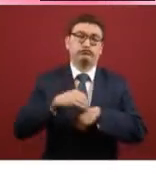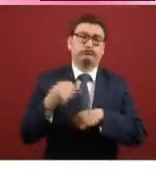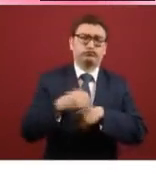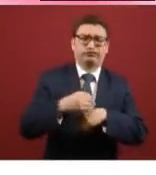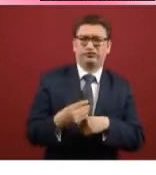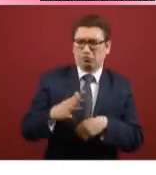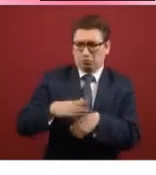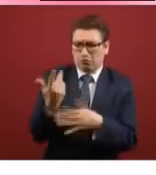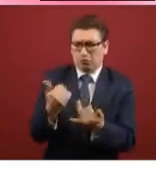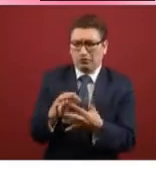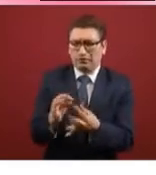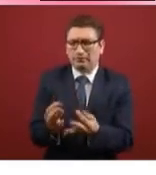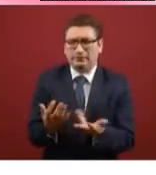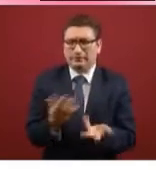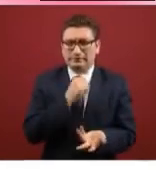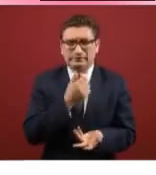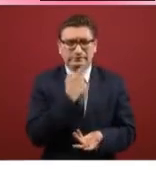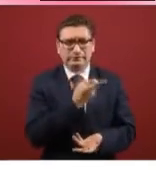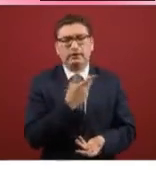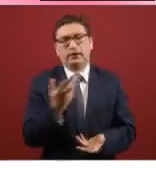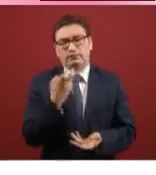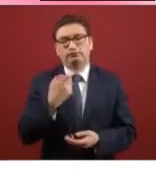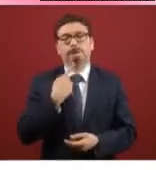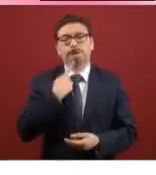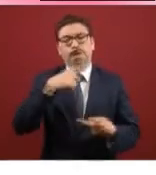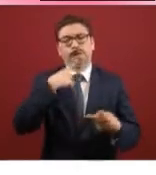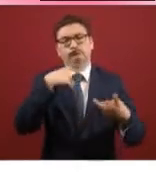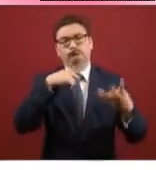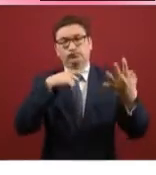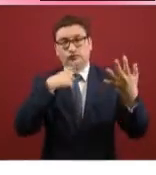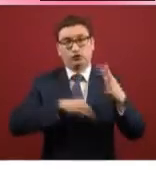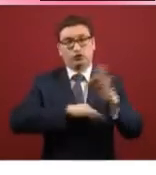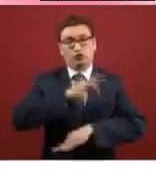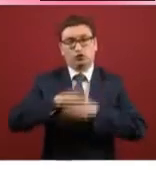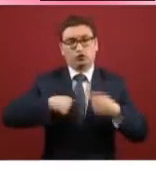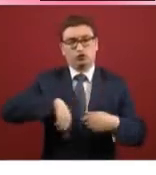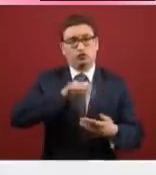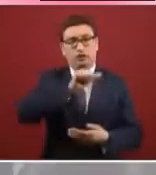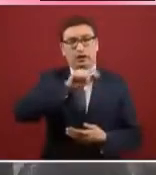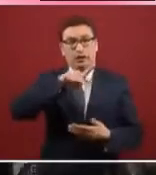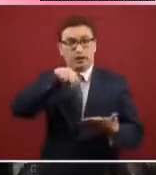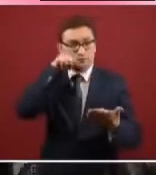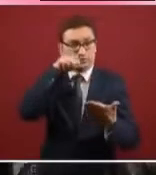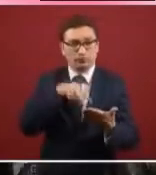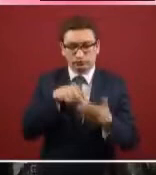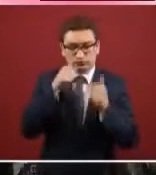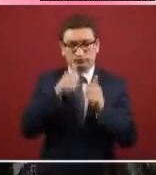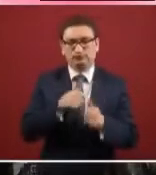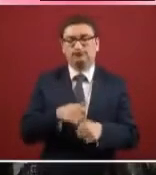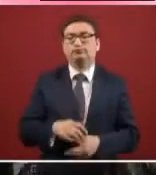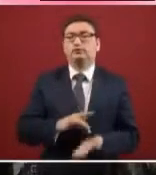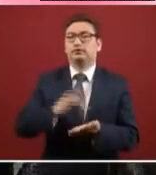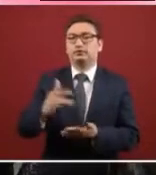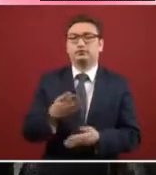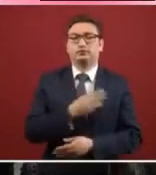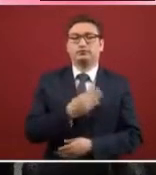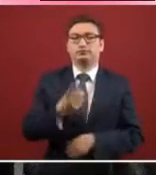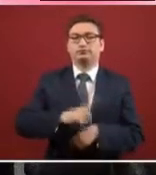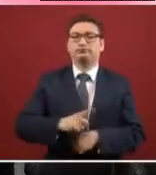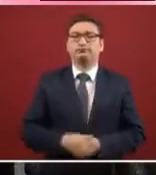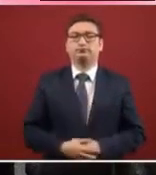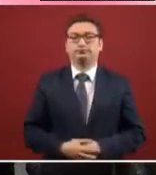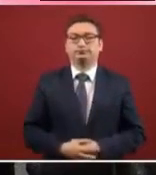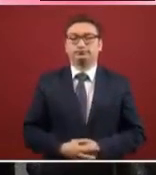Ya estamos dando seguimiento a todas las quejas. So they're following all the complaints now. Muchas gracias, buen día. Regarding this app is helping